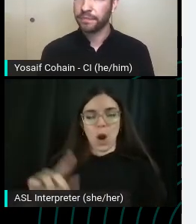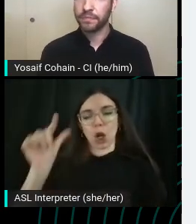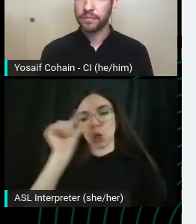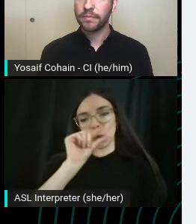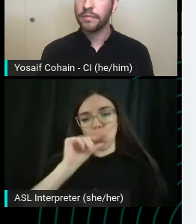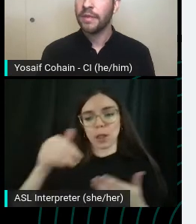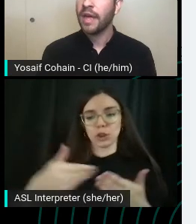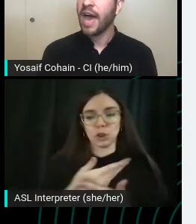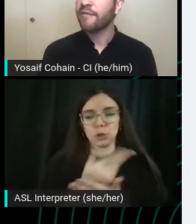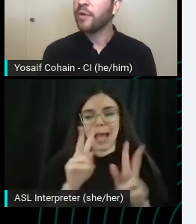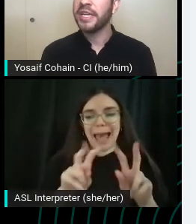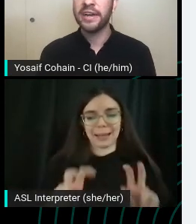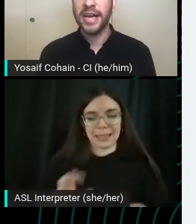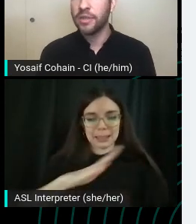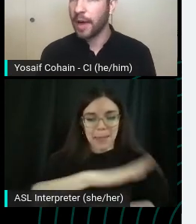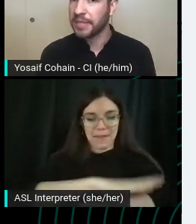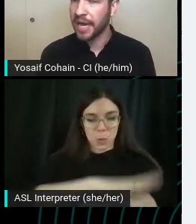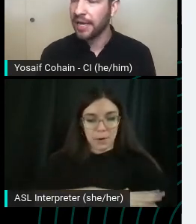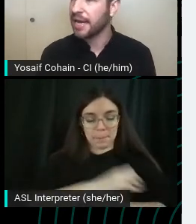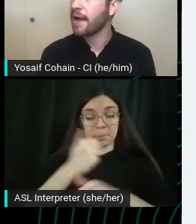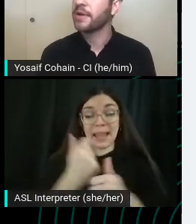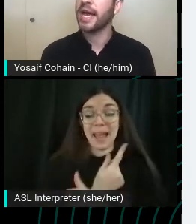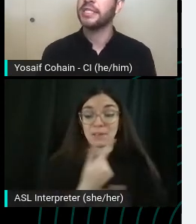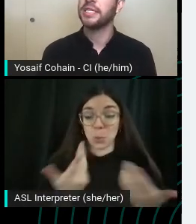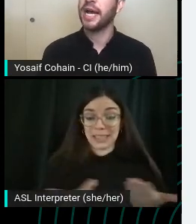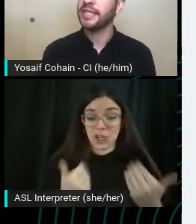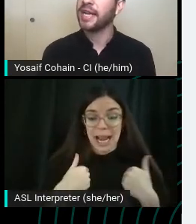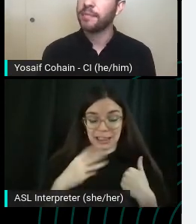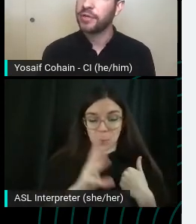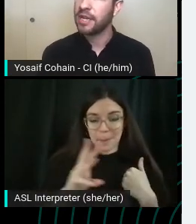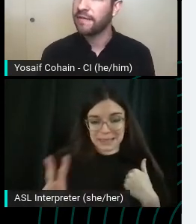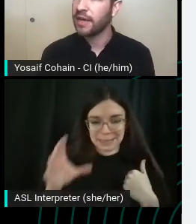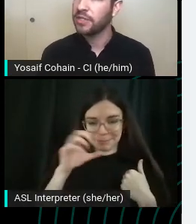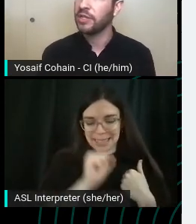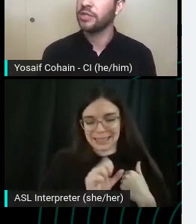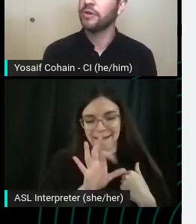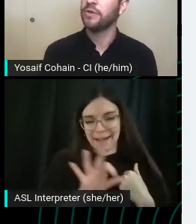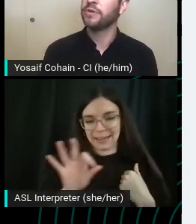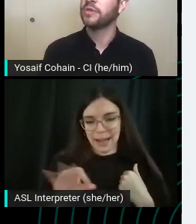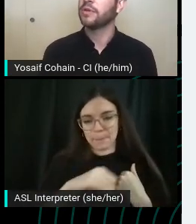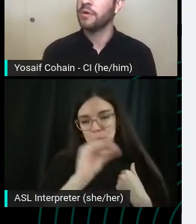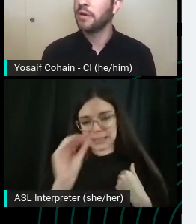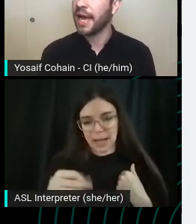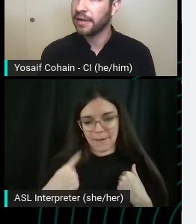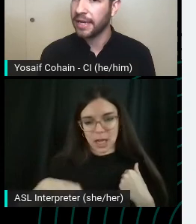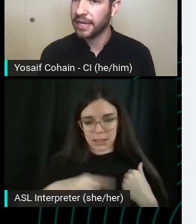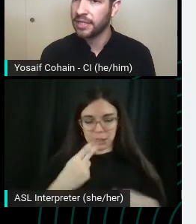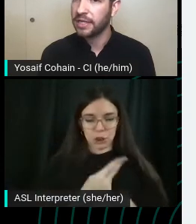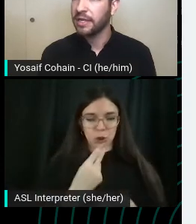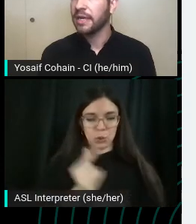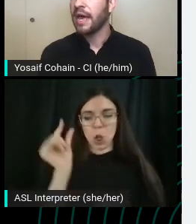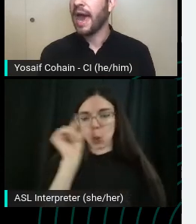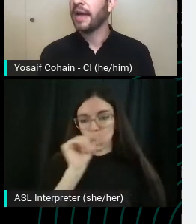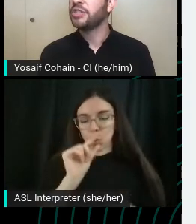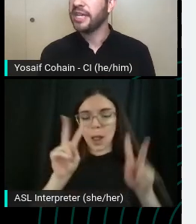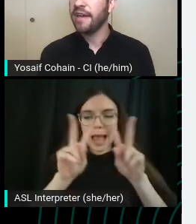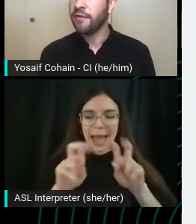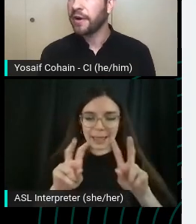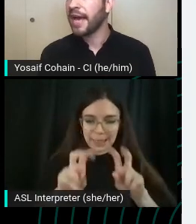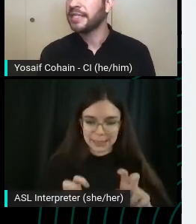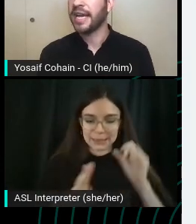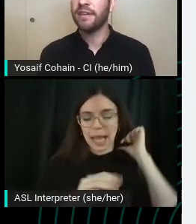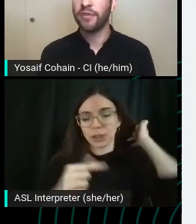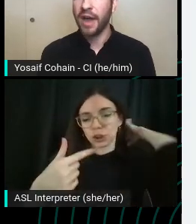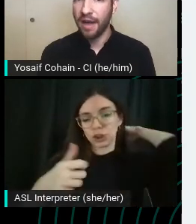platform. Everyone here has a website, and I would guess 99% of us use Google Analytics, and